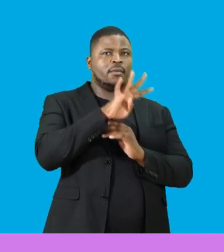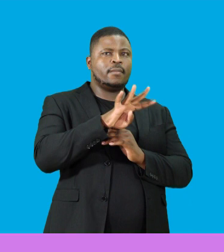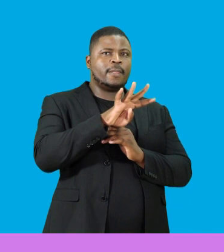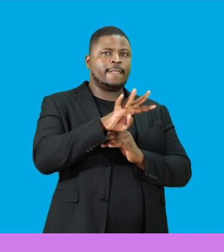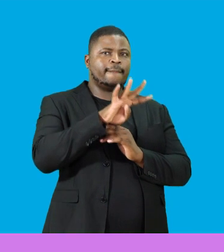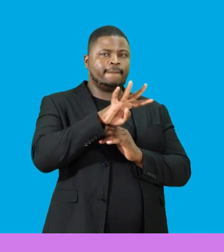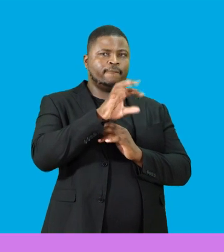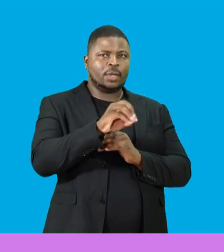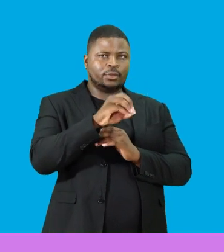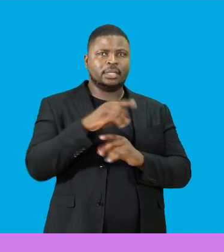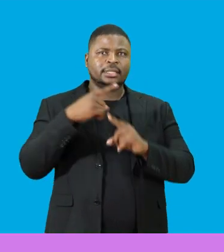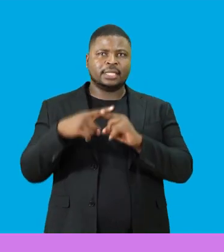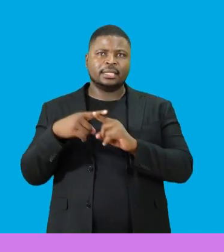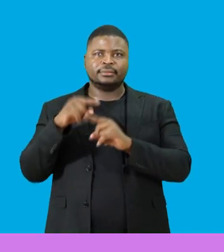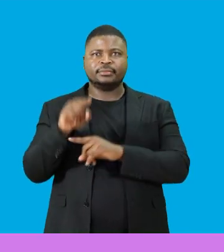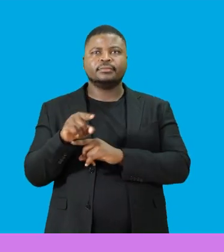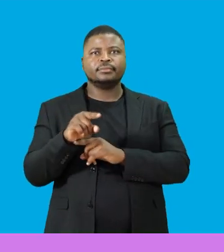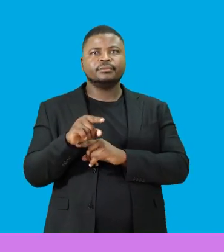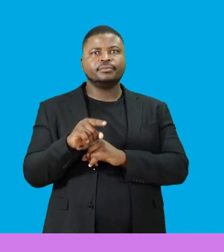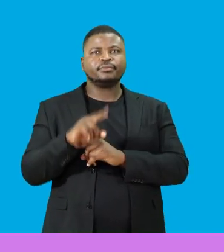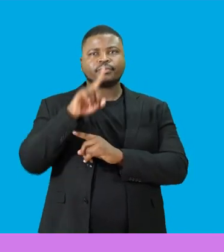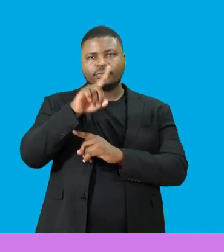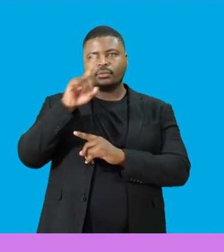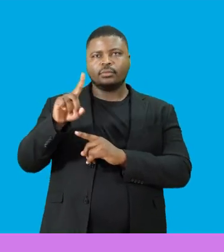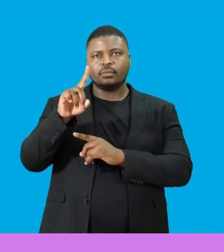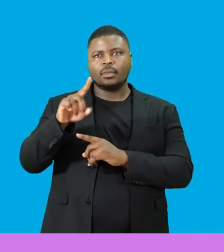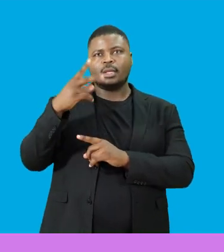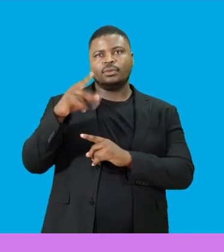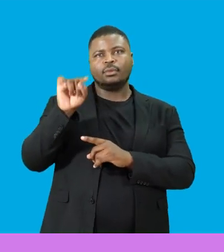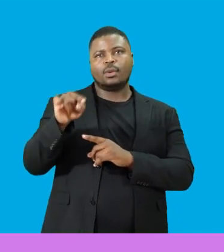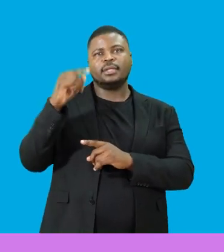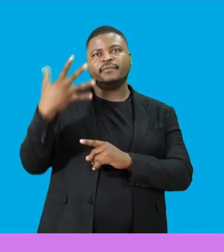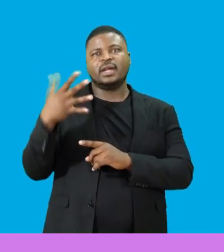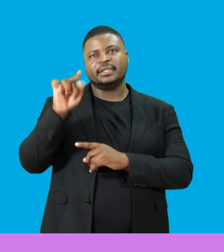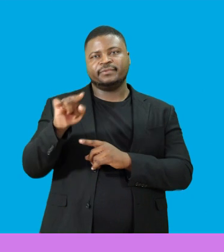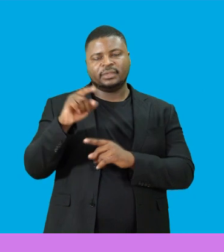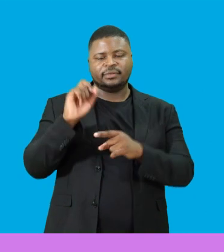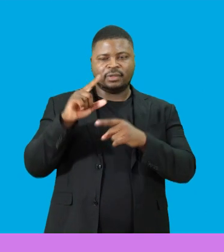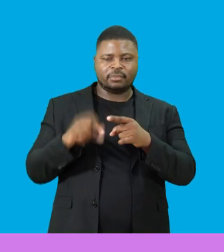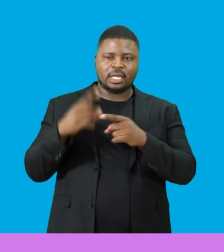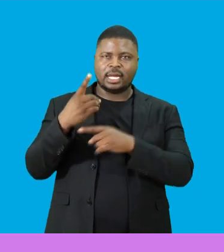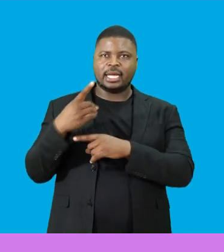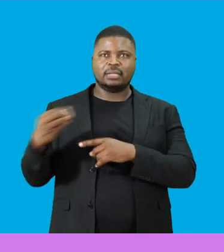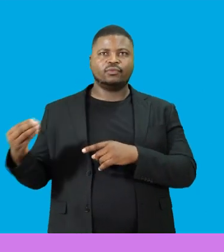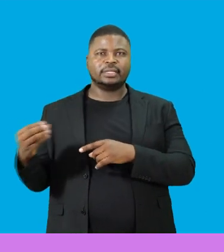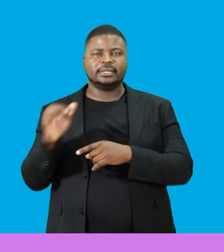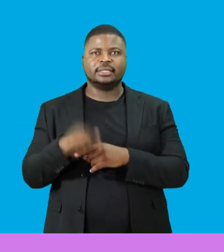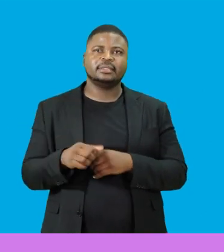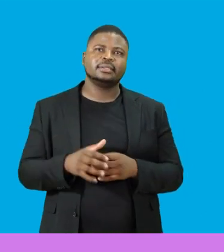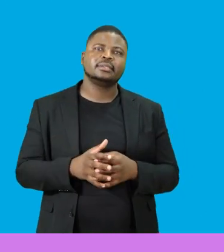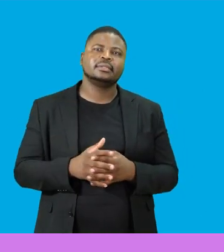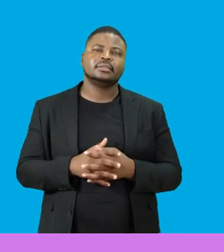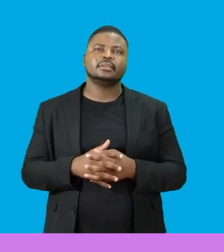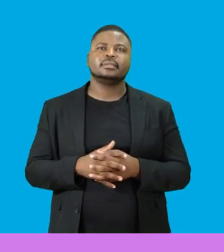112.5% of that amount. Or you can use the other method. So what is 40 multiplied by 112 over 100? 40